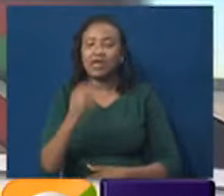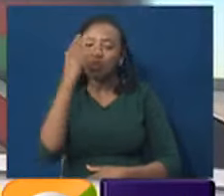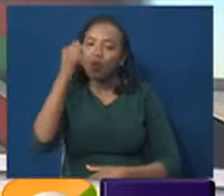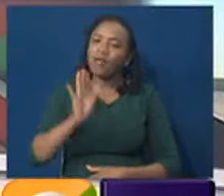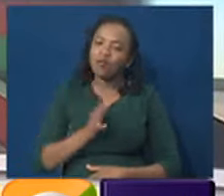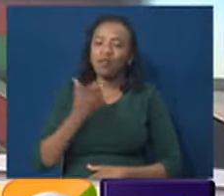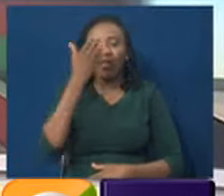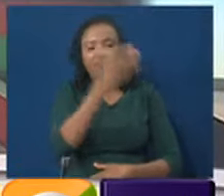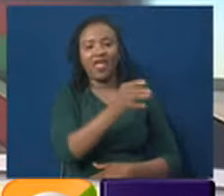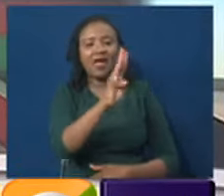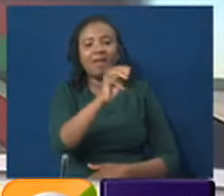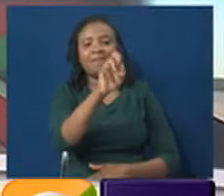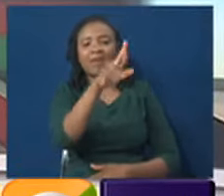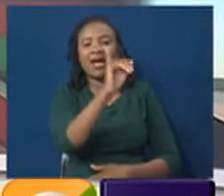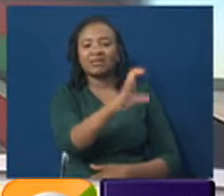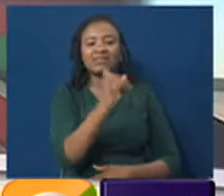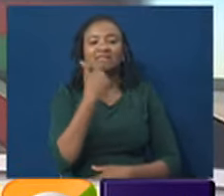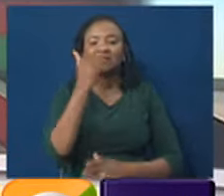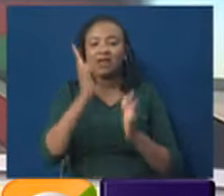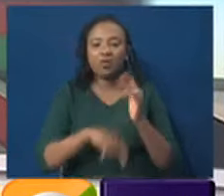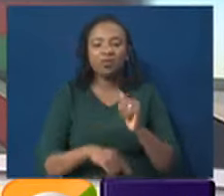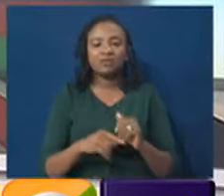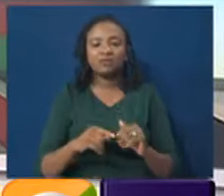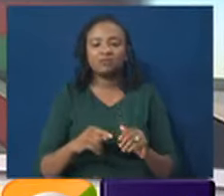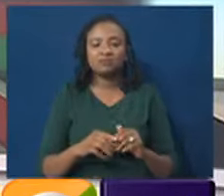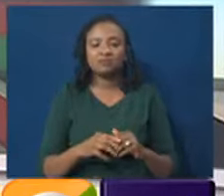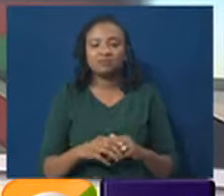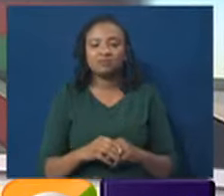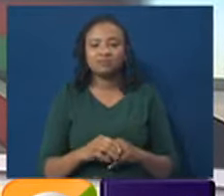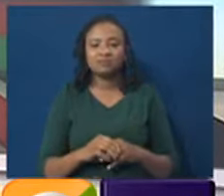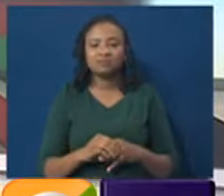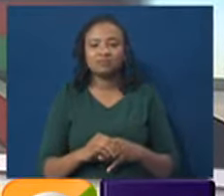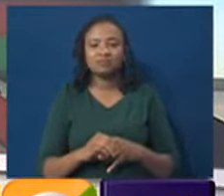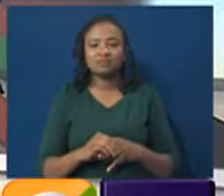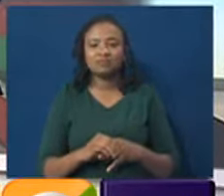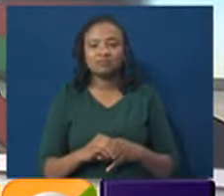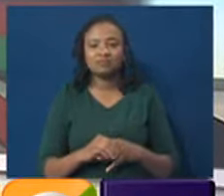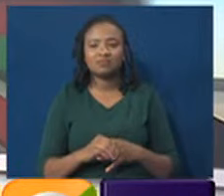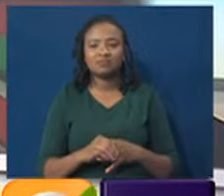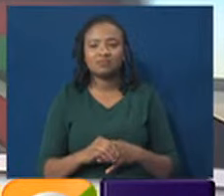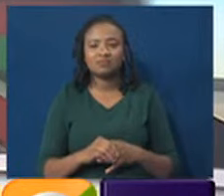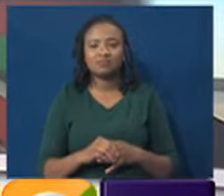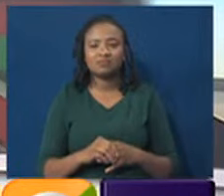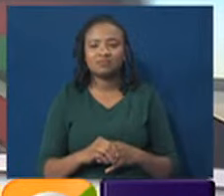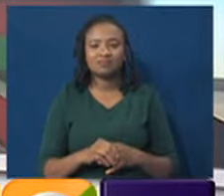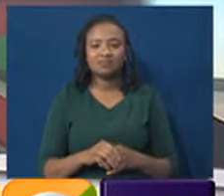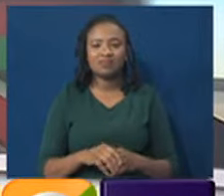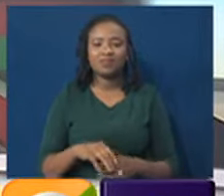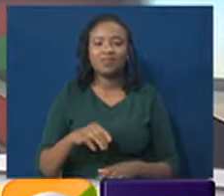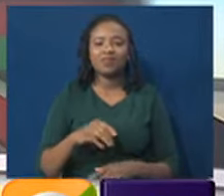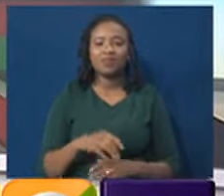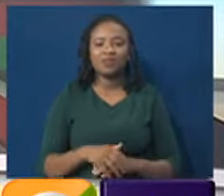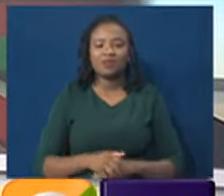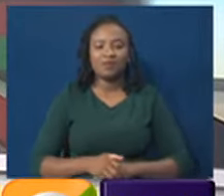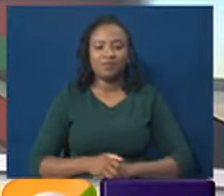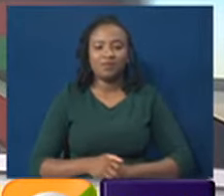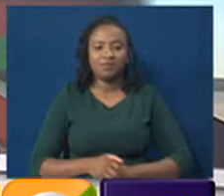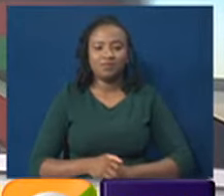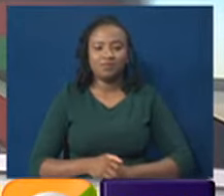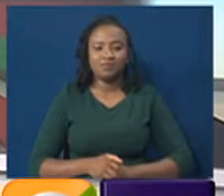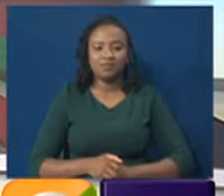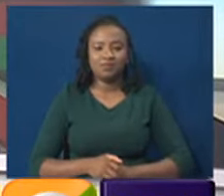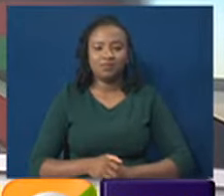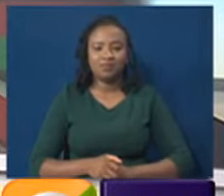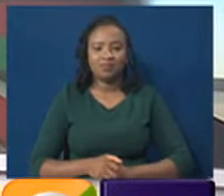Kakamega. She's telling me she cannot allow you to lie. Waziri, I do not doubt you. What that guy is quoting is for 2 liters.